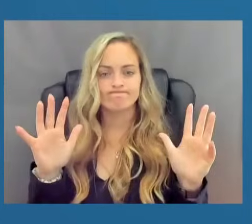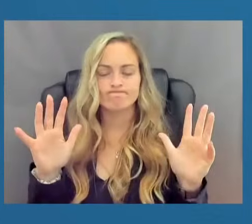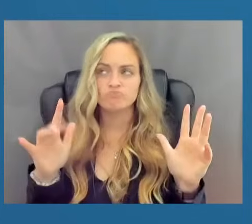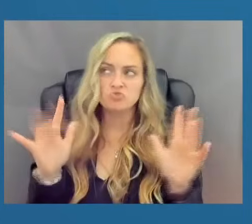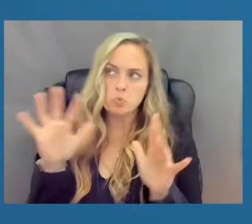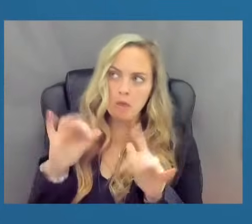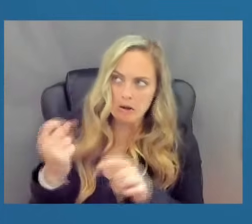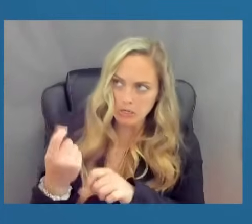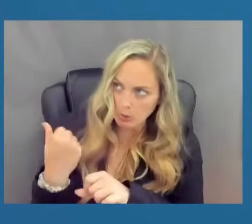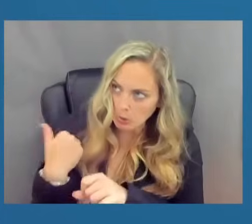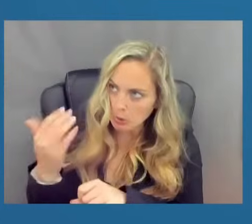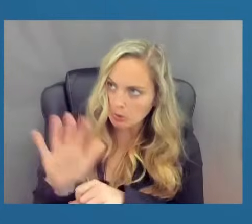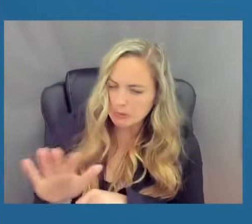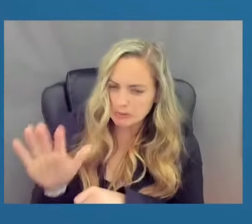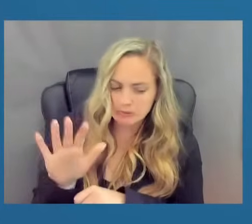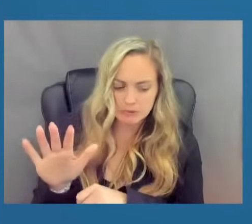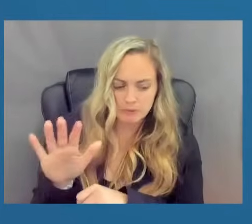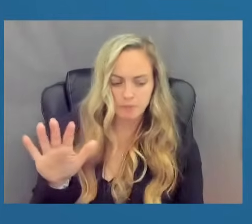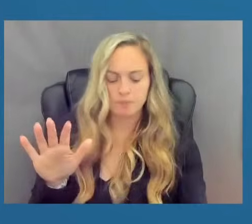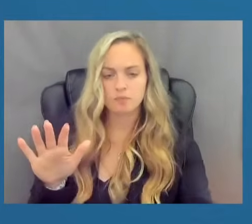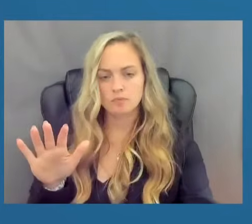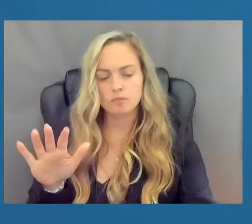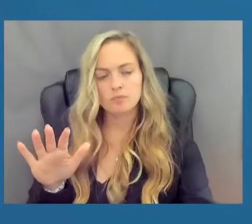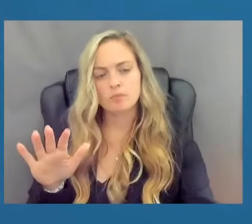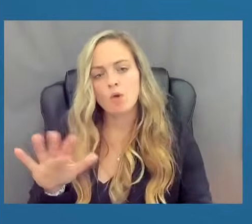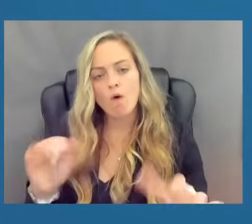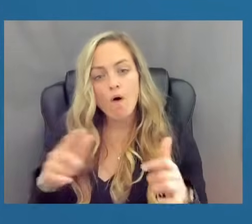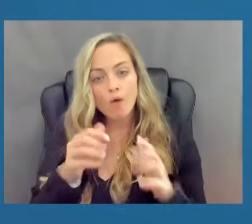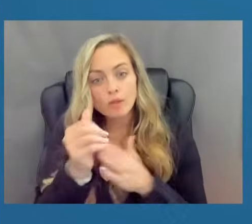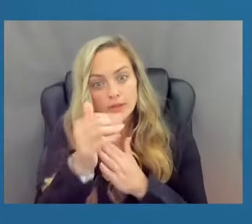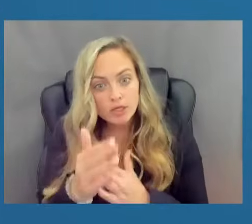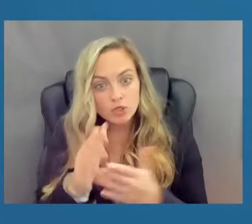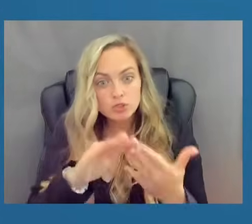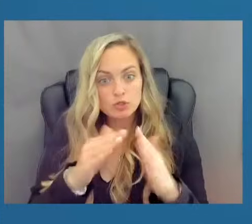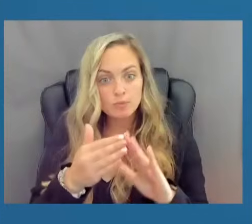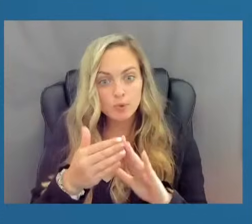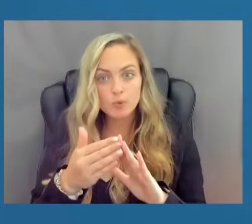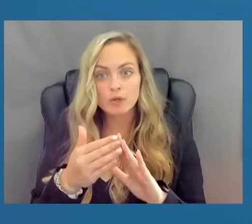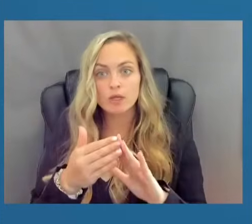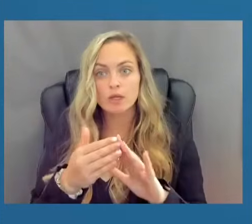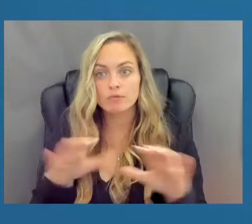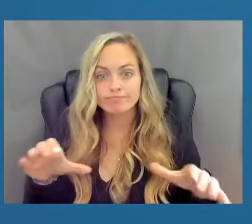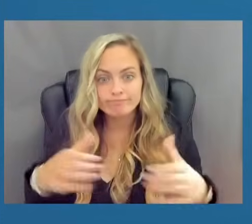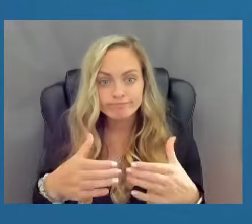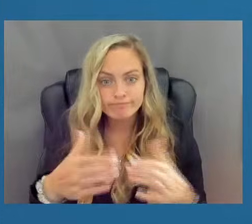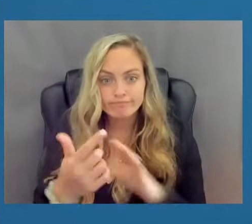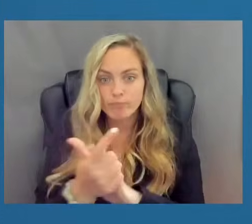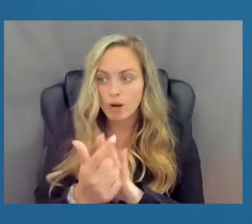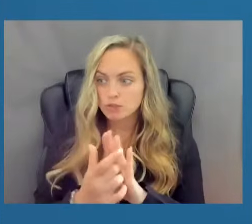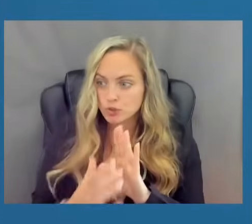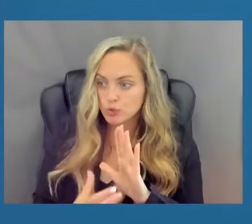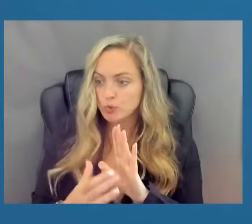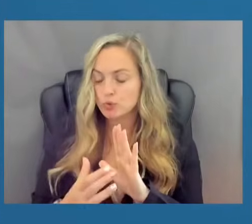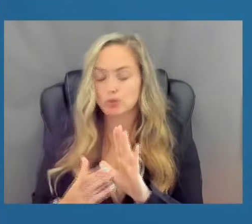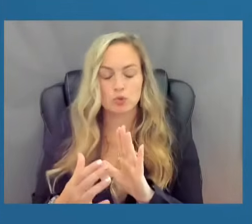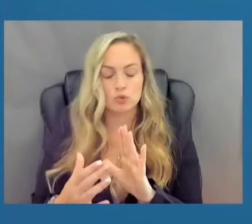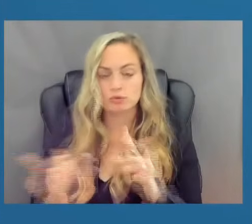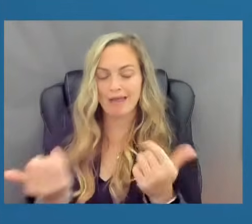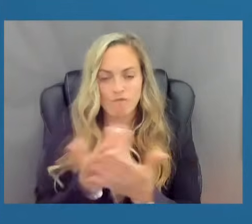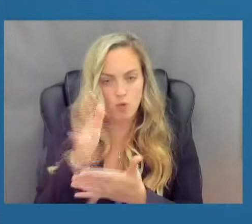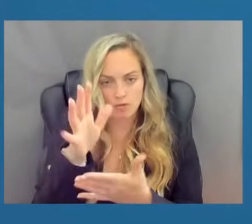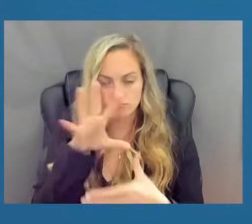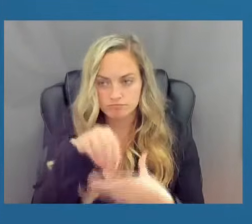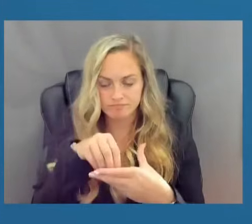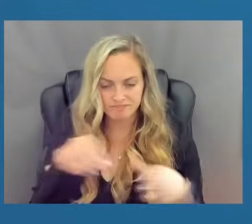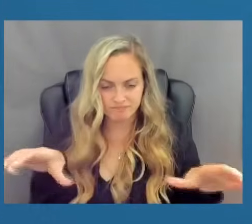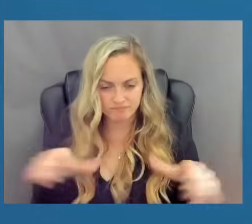ago. I brought together all of our leaders of the community, prosecutors and law enforcement, sheriff, said, what